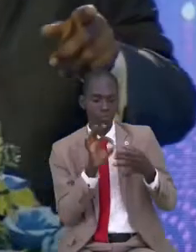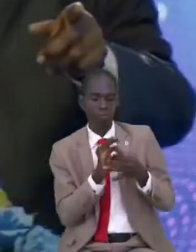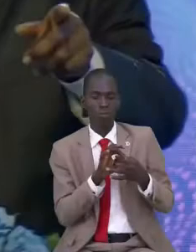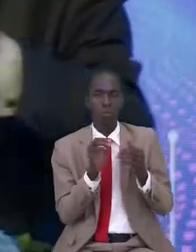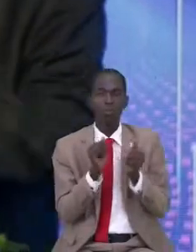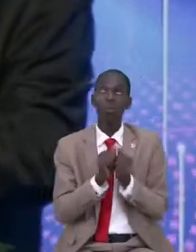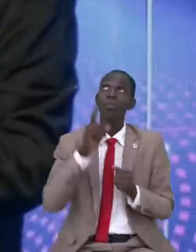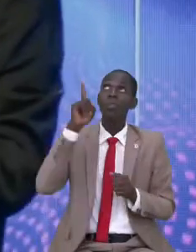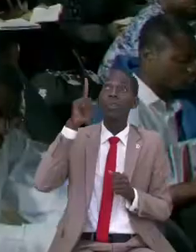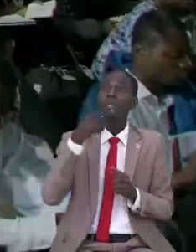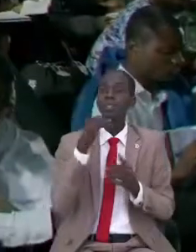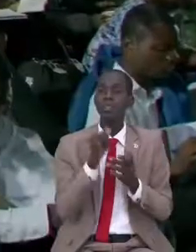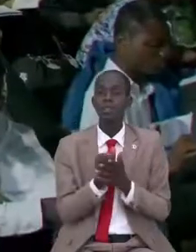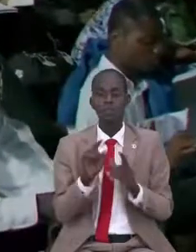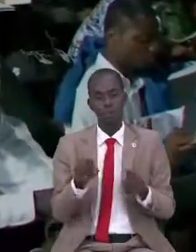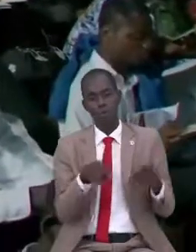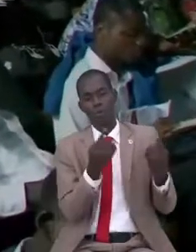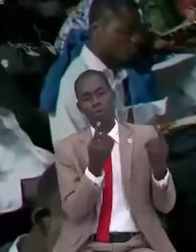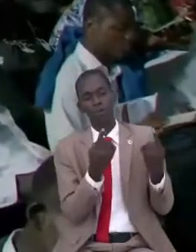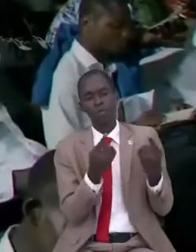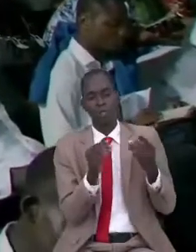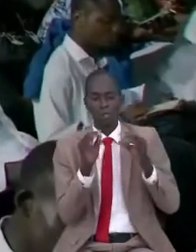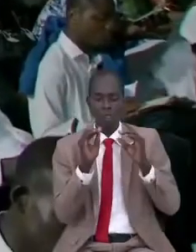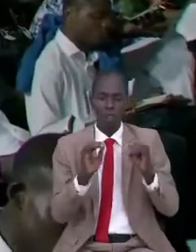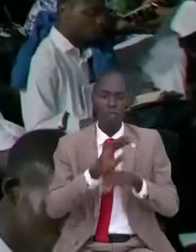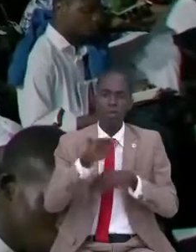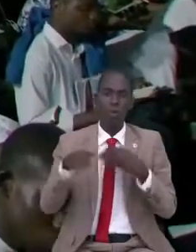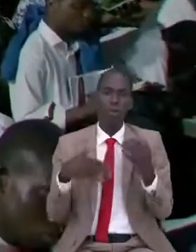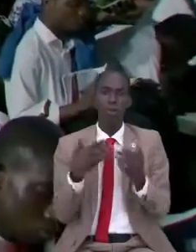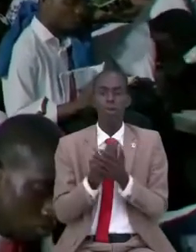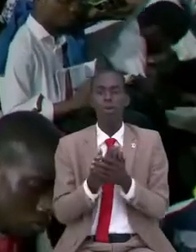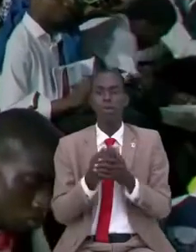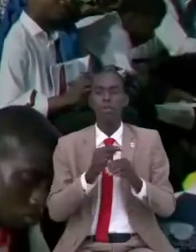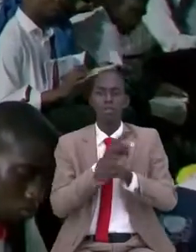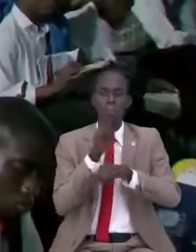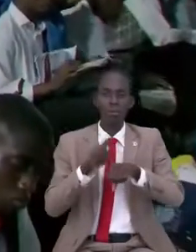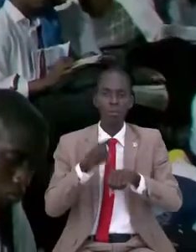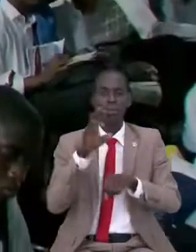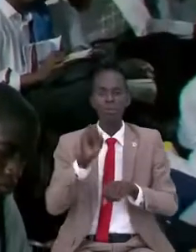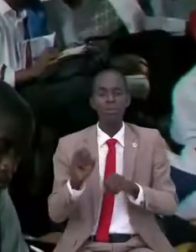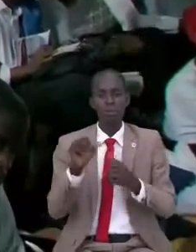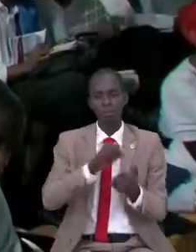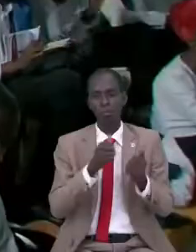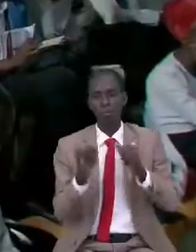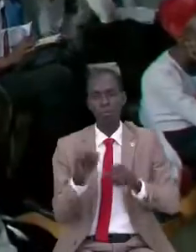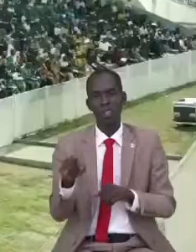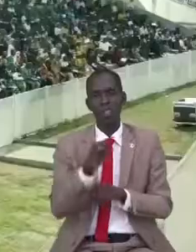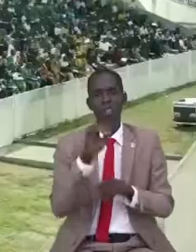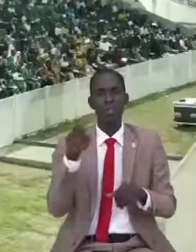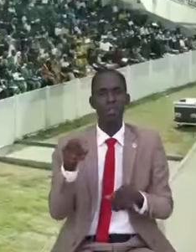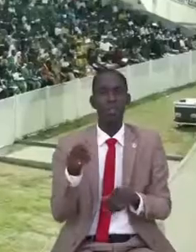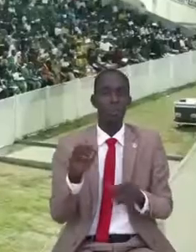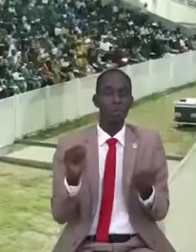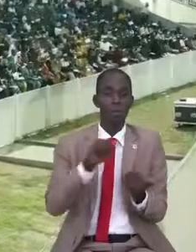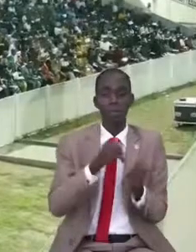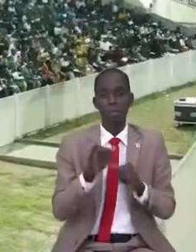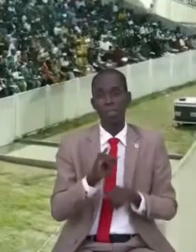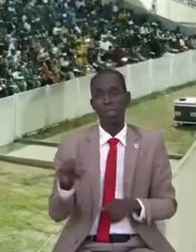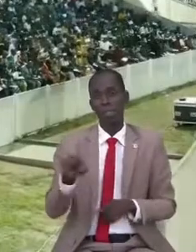It says, go teach all nations, baptizing them in the name of the